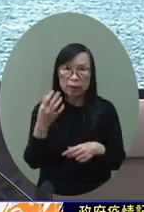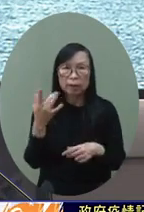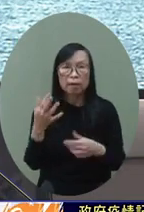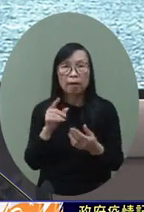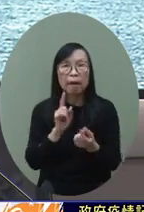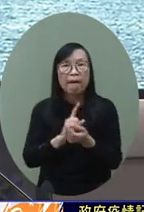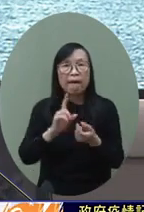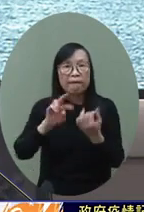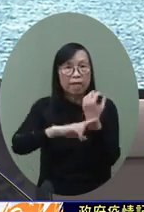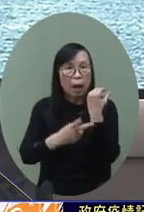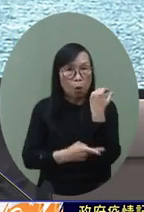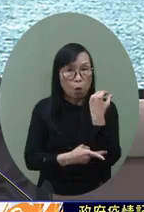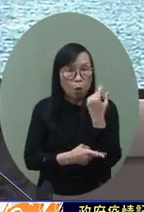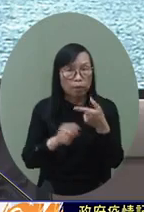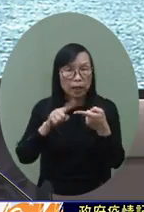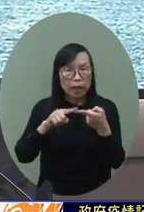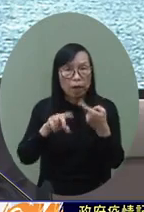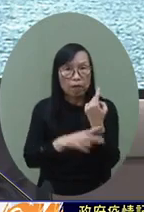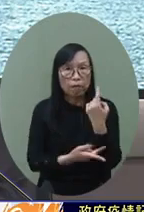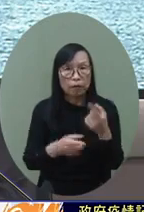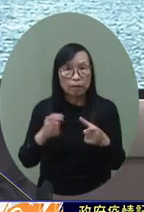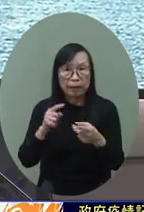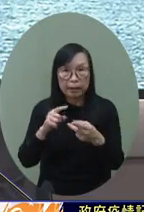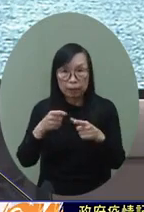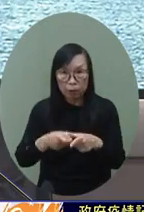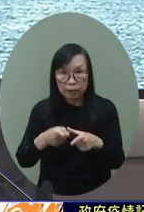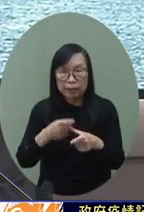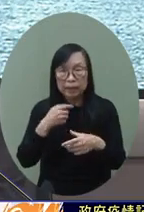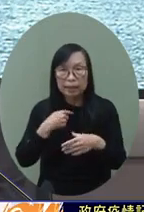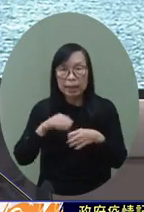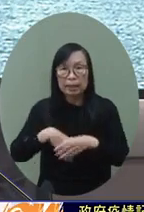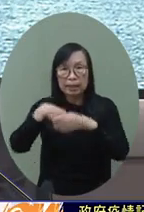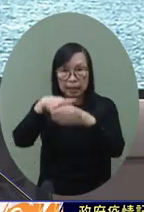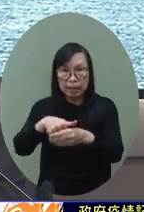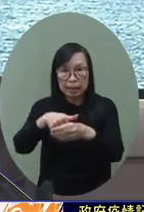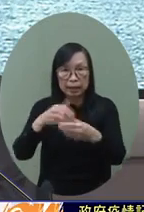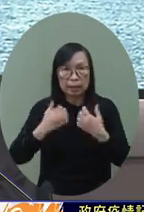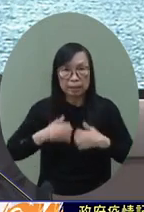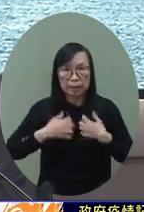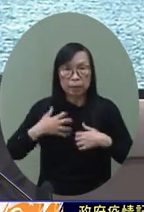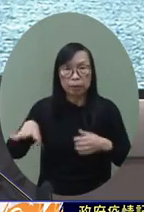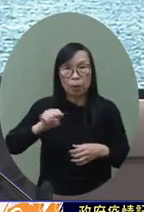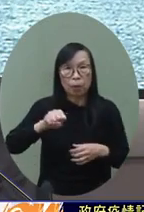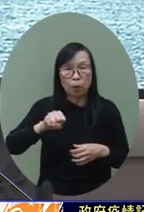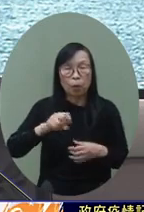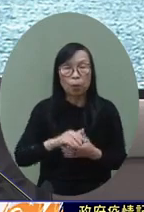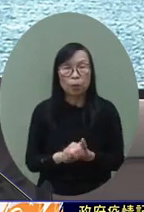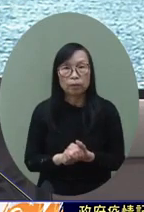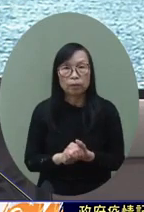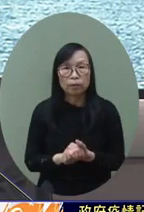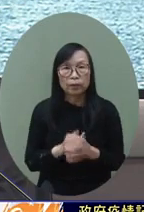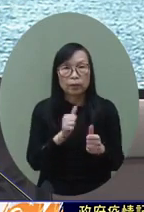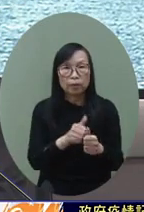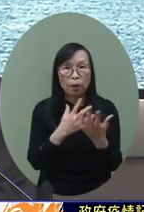company has to apply for emergency use on the basis of the 599K